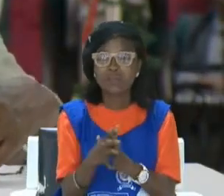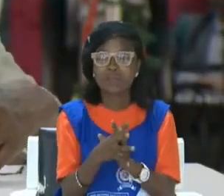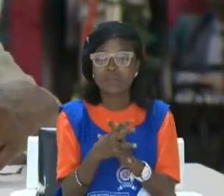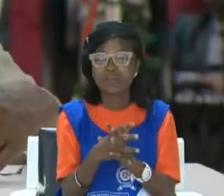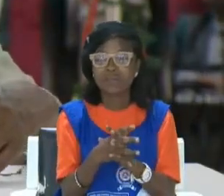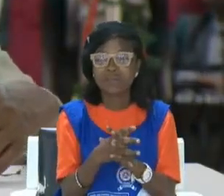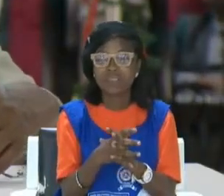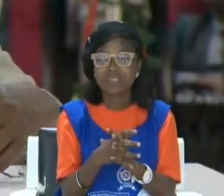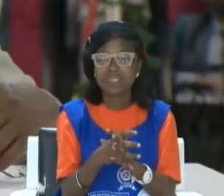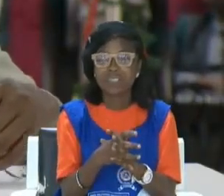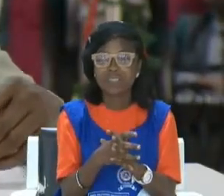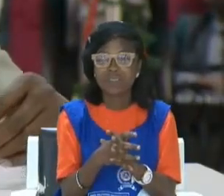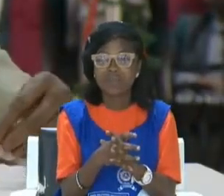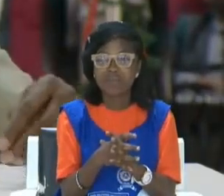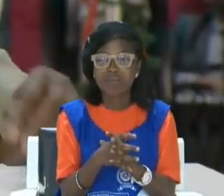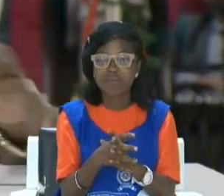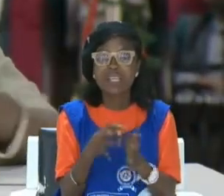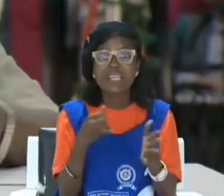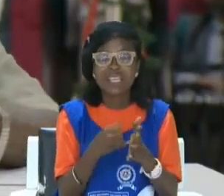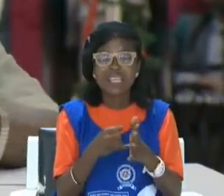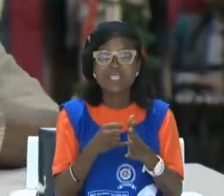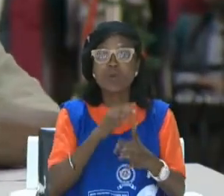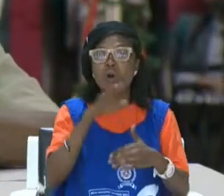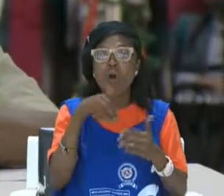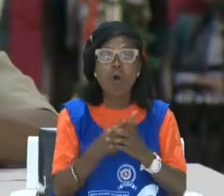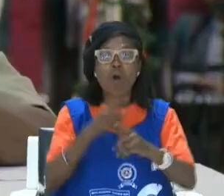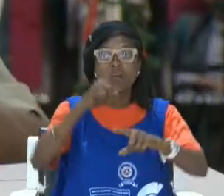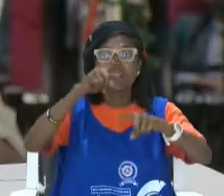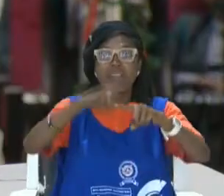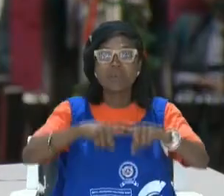So it all depends on,